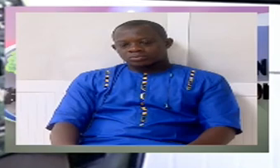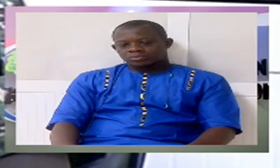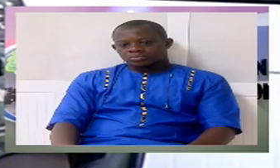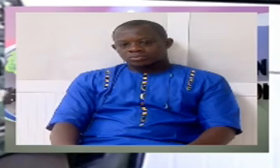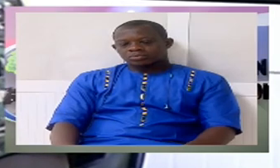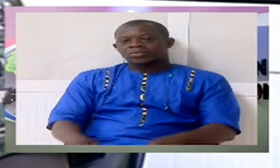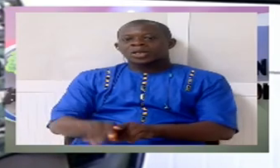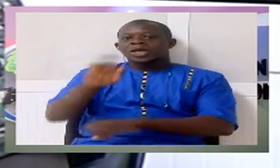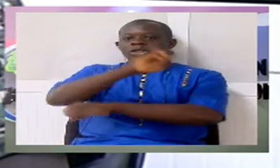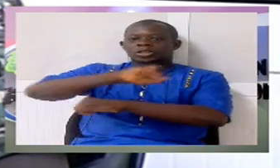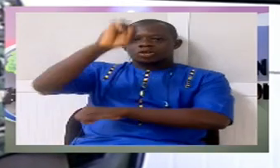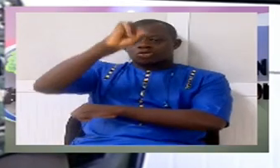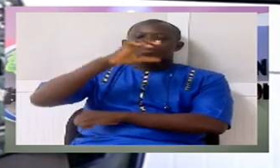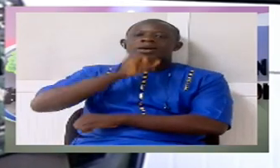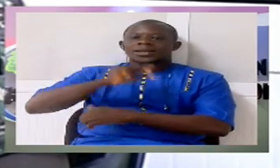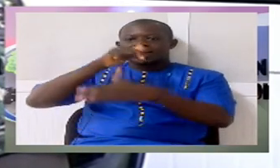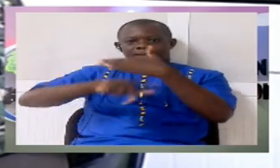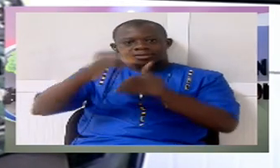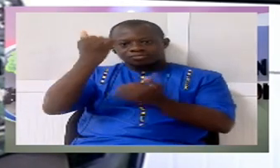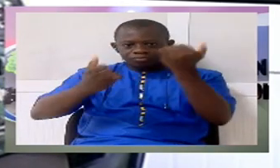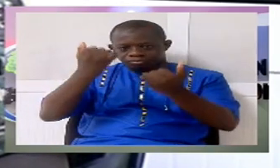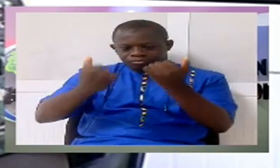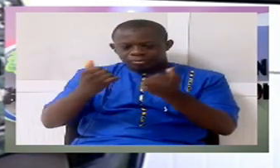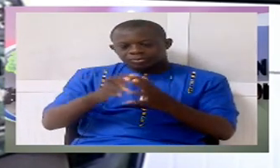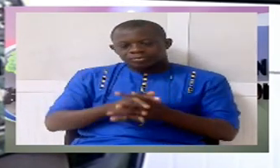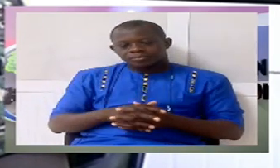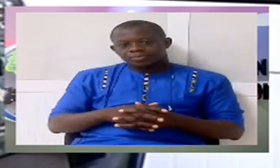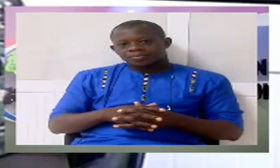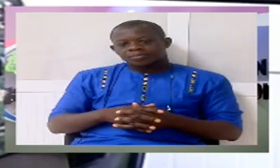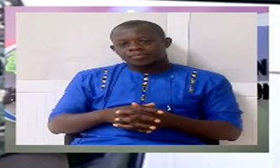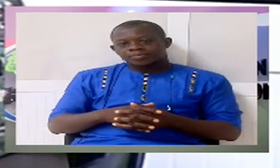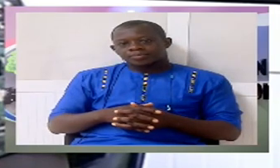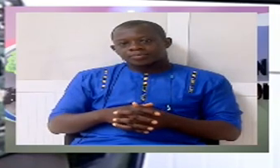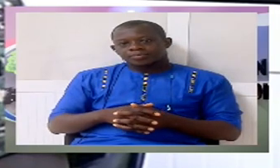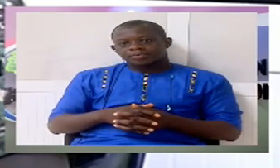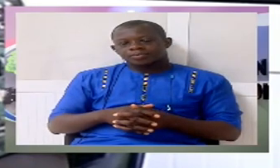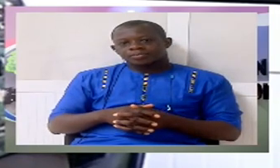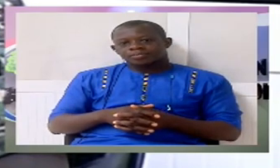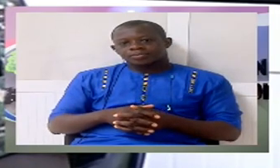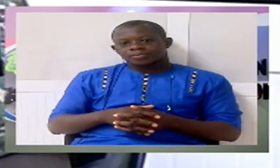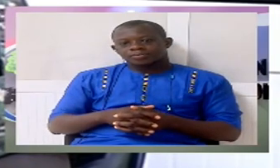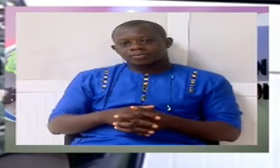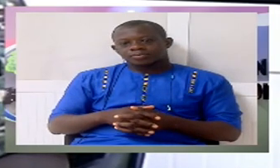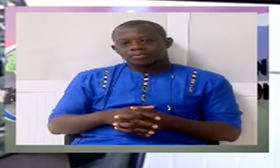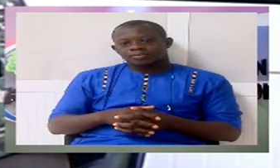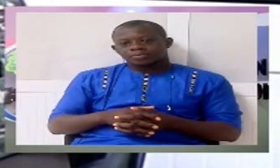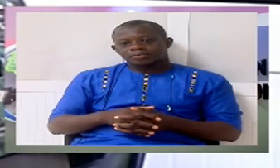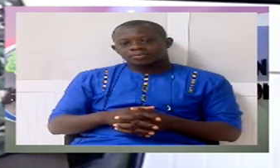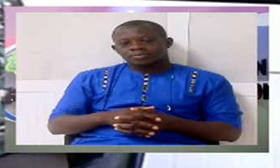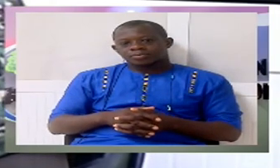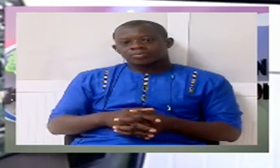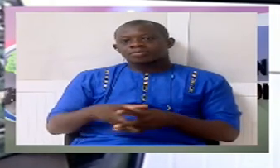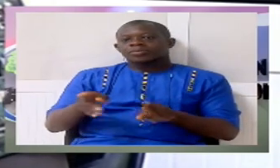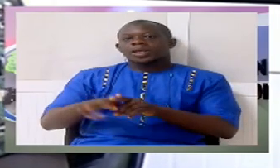cinema is more than the cinema in the vehicle. Come convoy is more worried down Mogana Yoga Satanga or